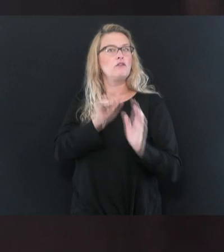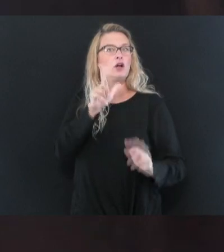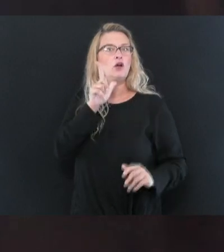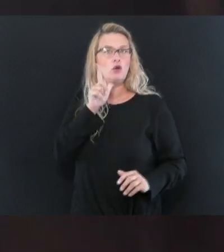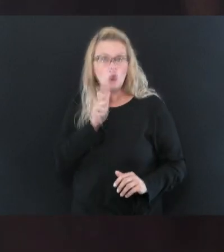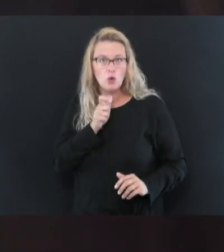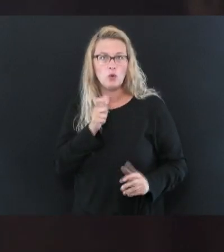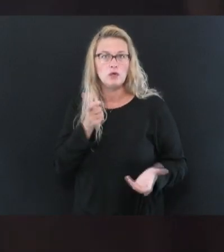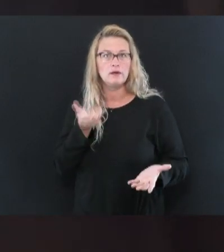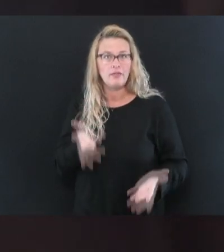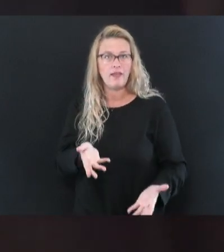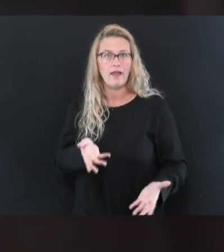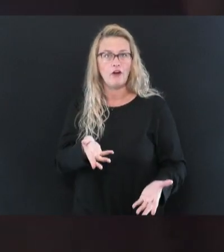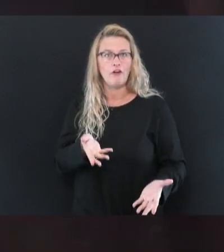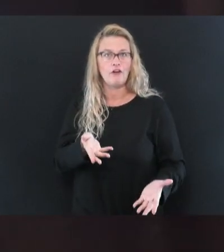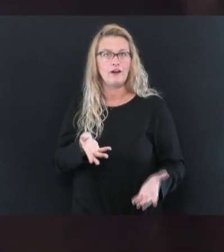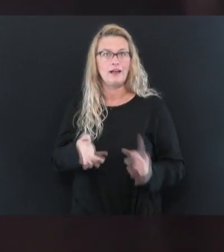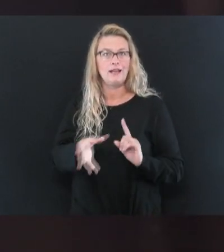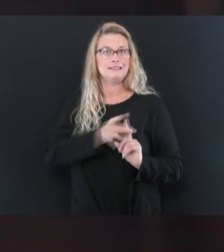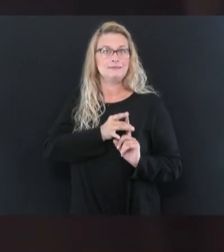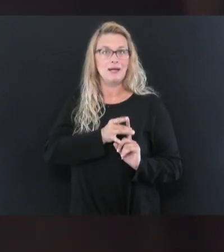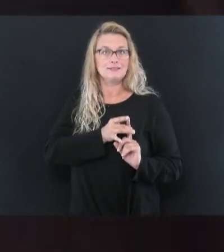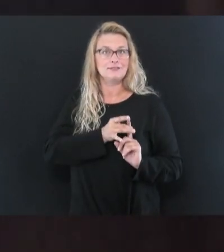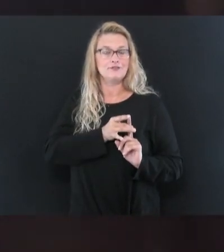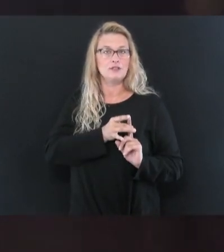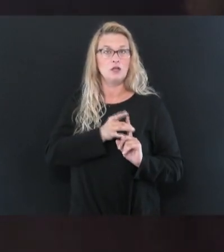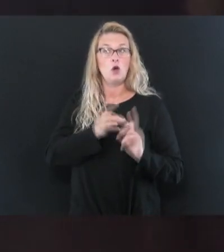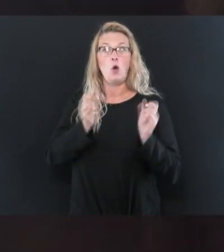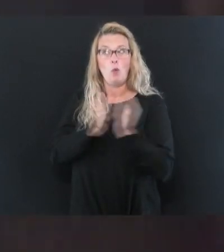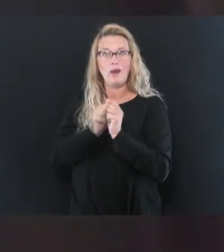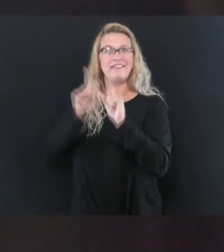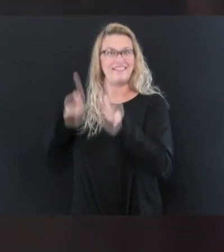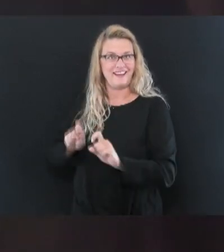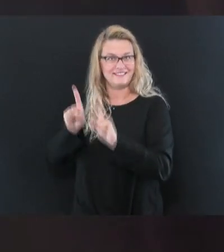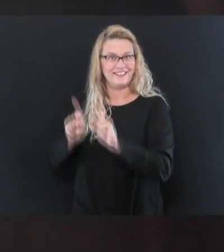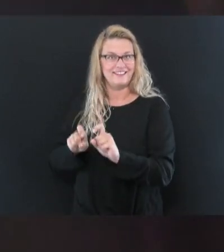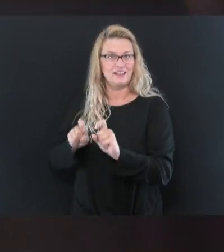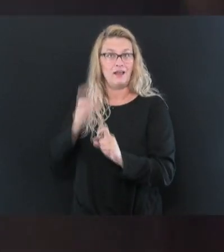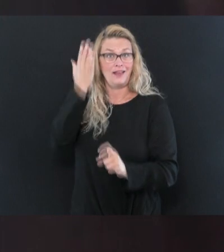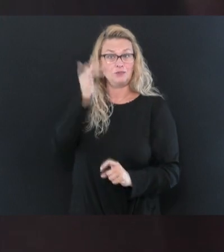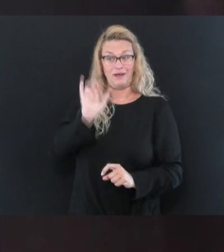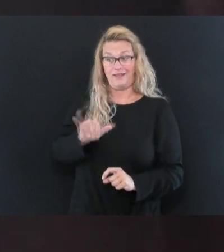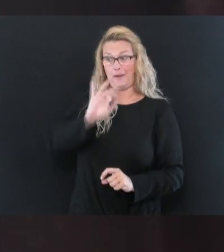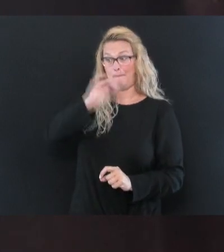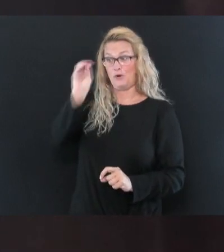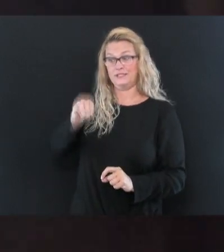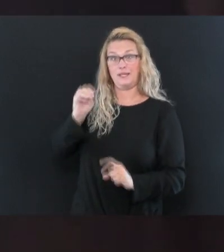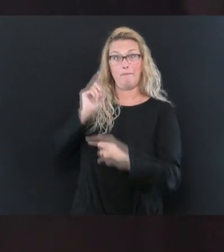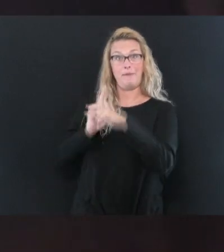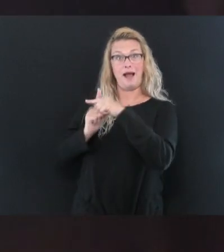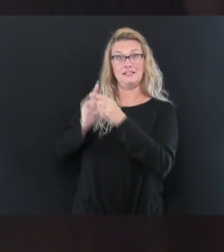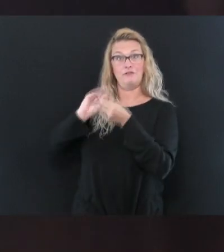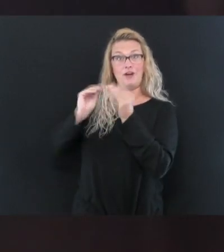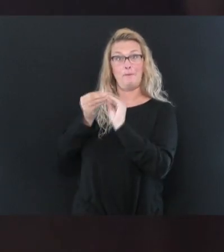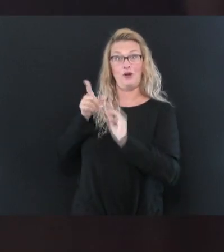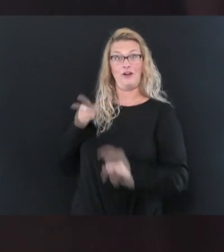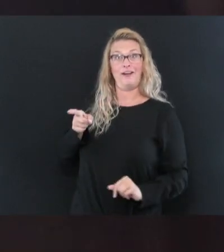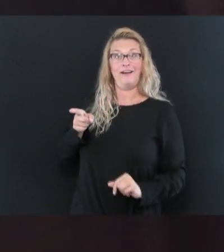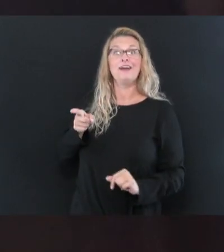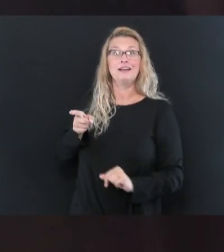those people are by doing extensive testing. And that's why we have the percent positive rate, because the percent positive